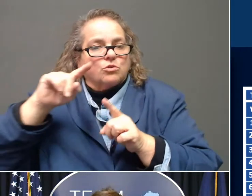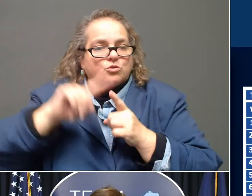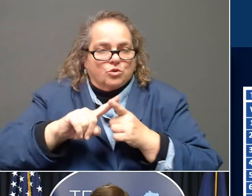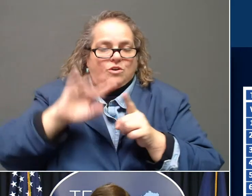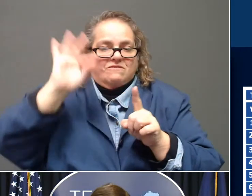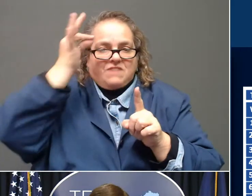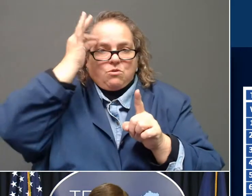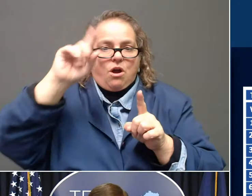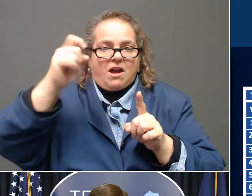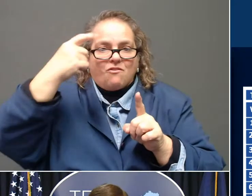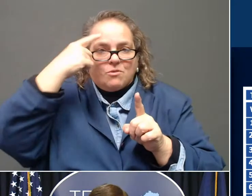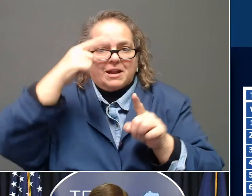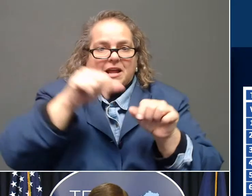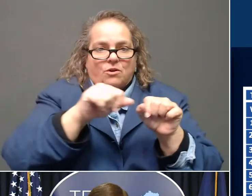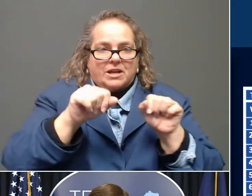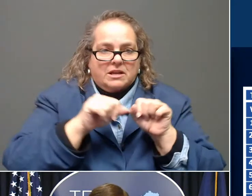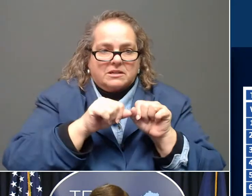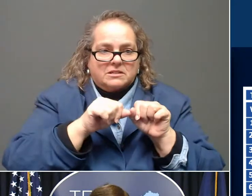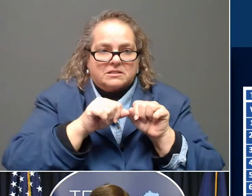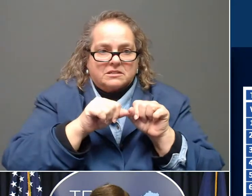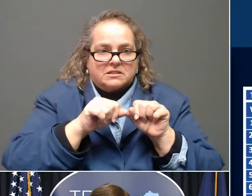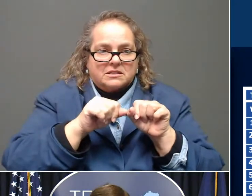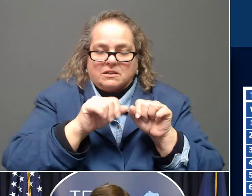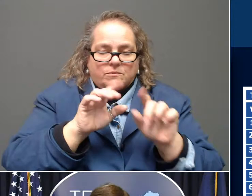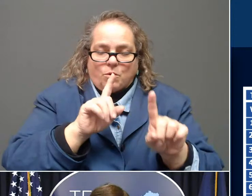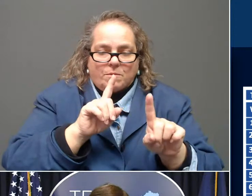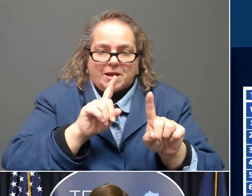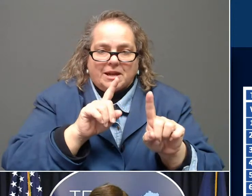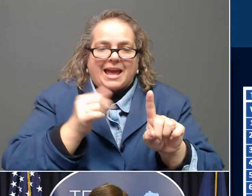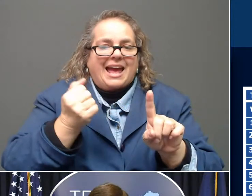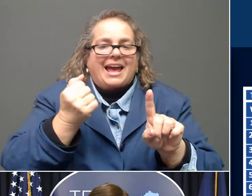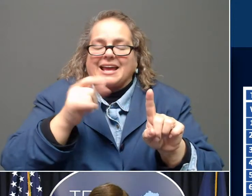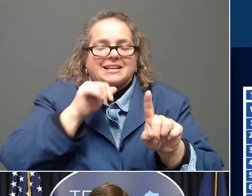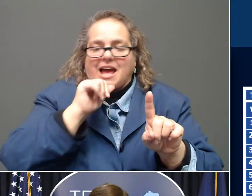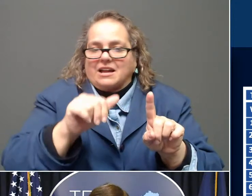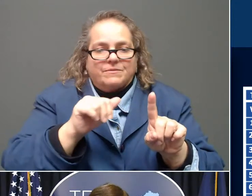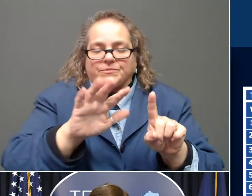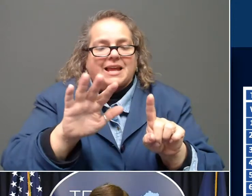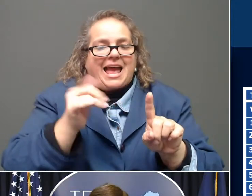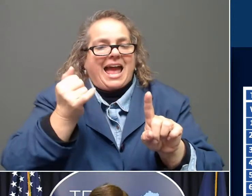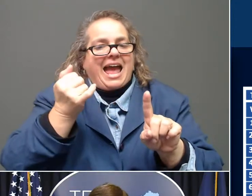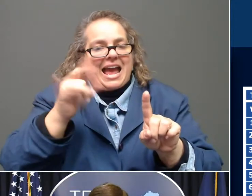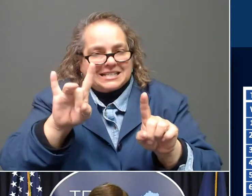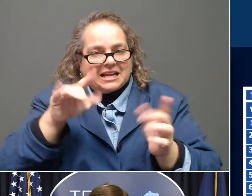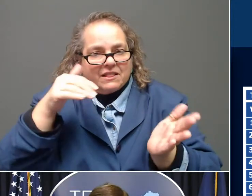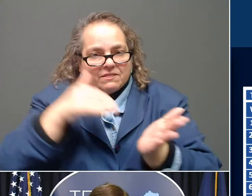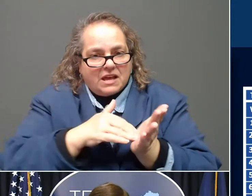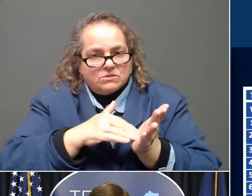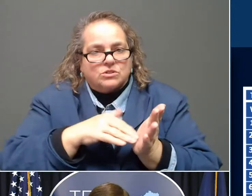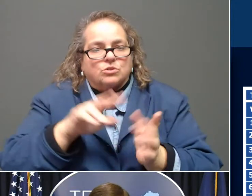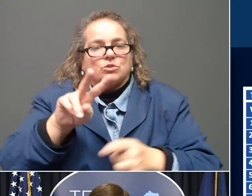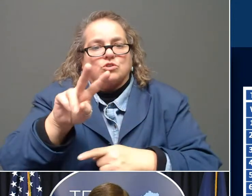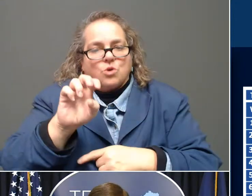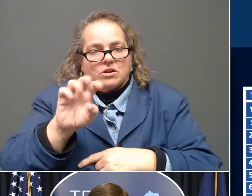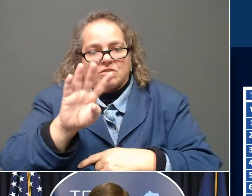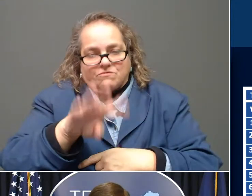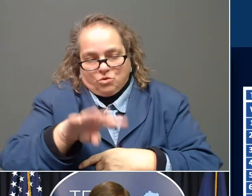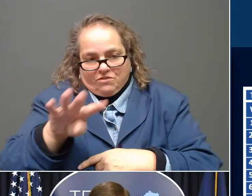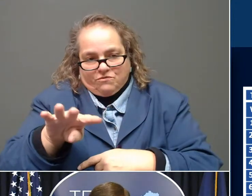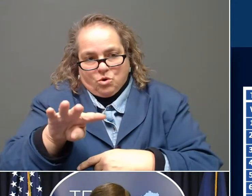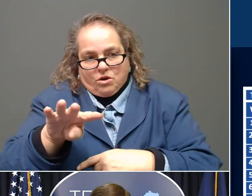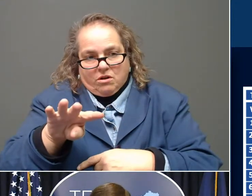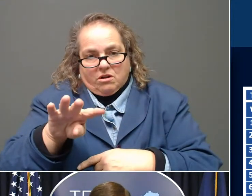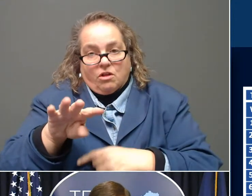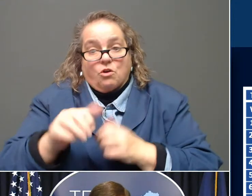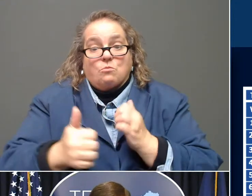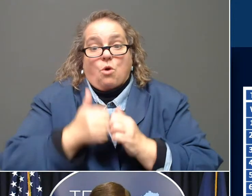Bureau of Prisons, to VAs, to Department of Defense workers. And today we got numbers